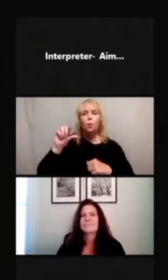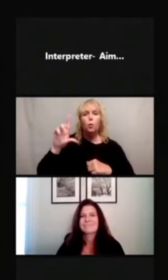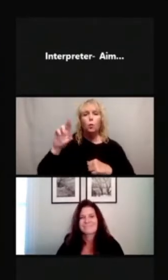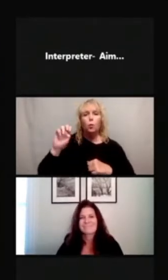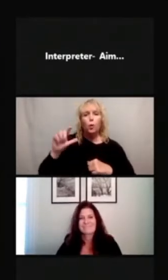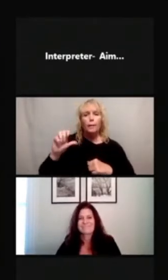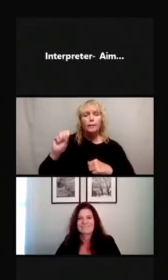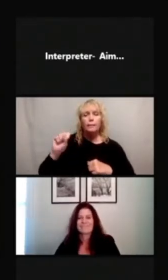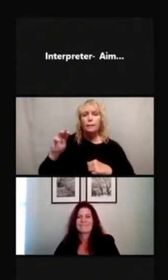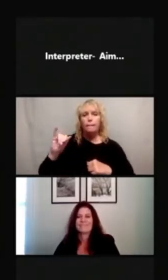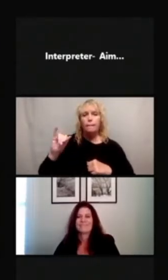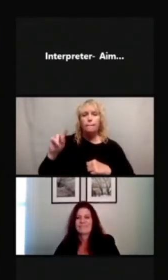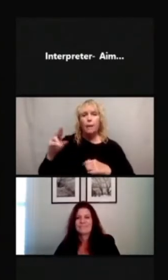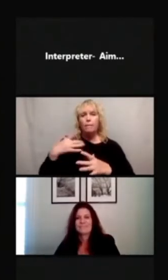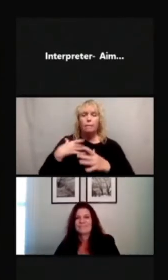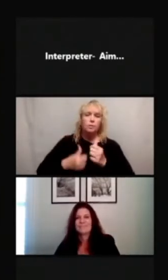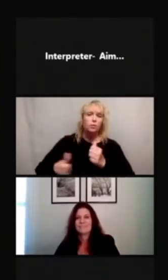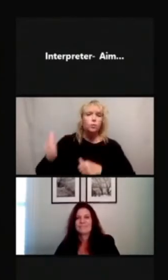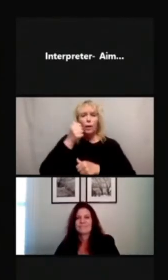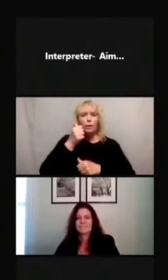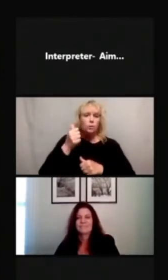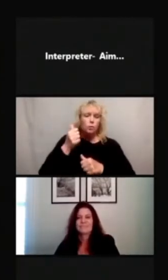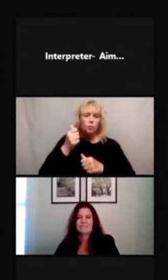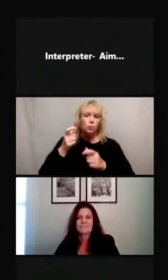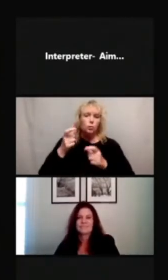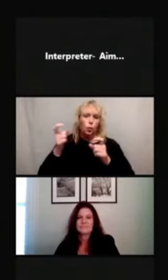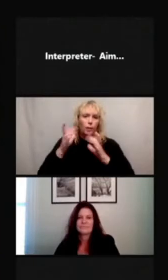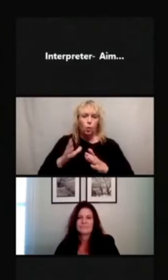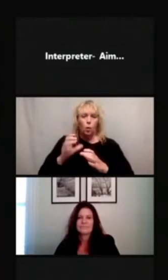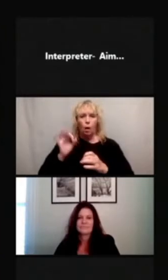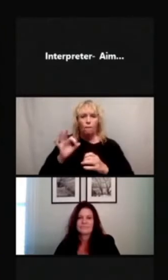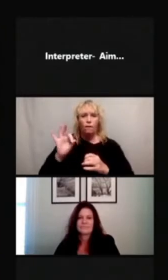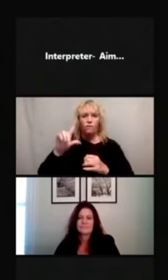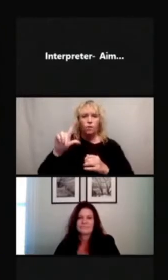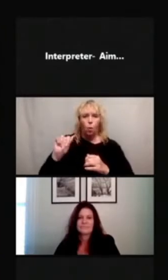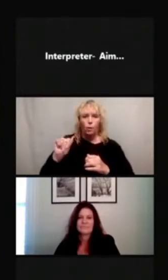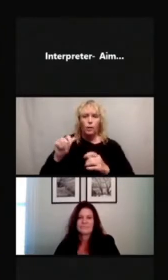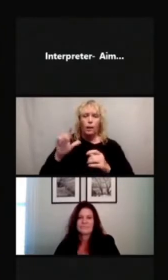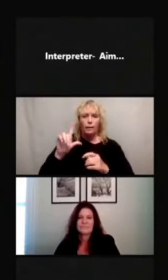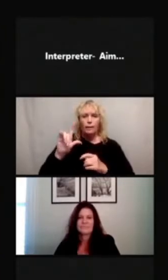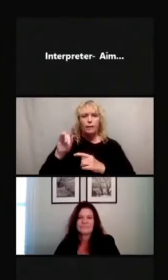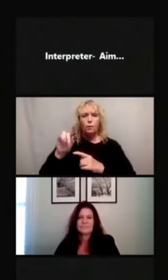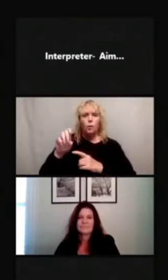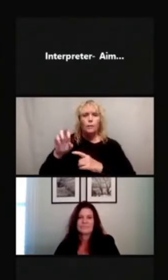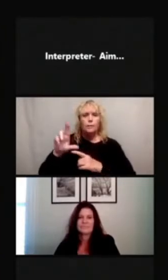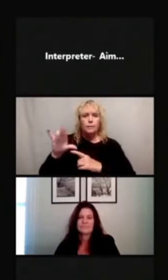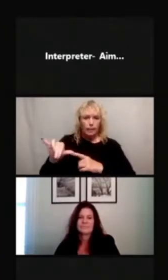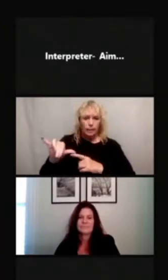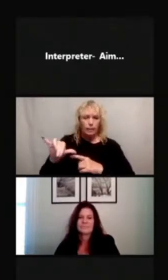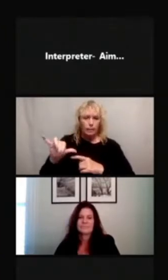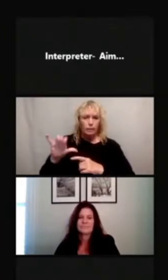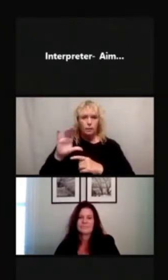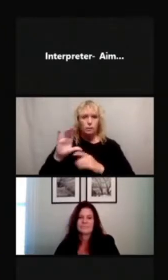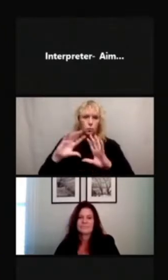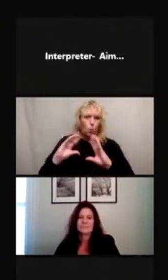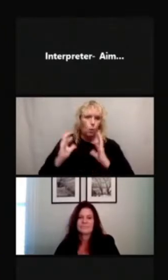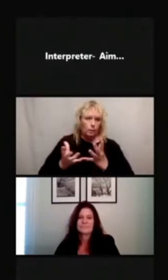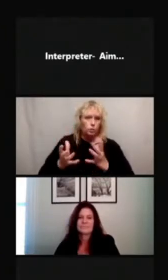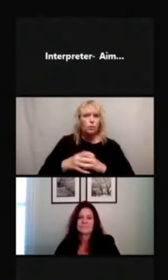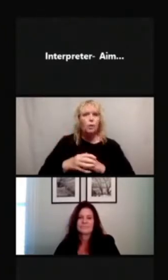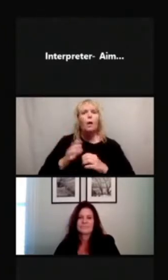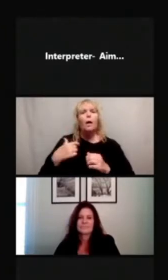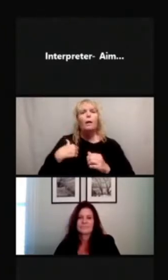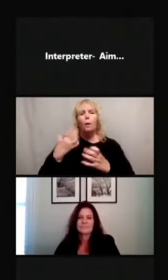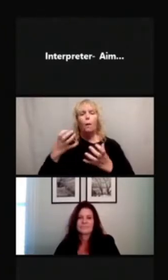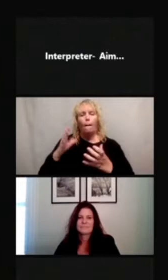I'm Executive Director of the Florida Literacy Coalition, and we're pleased to be here to talk with you a little bit about